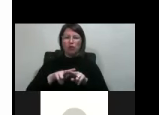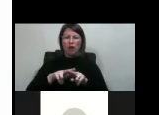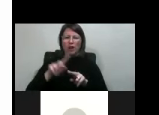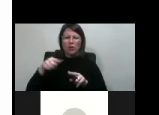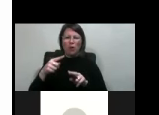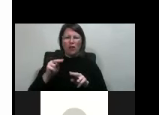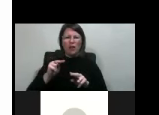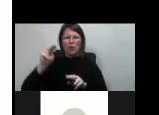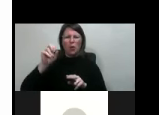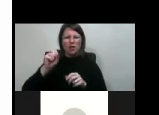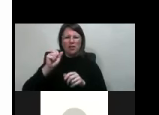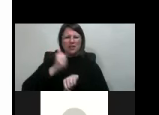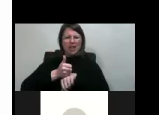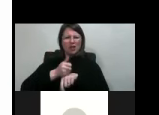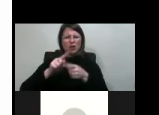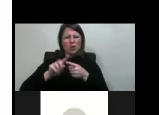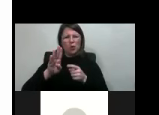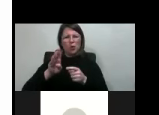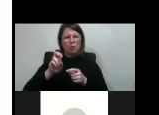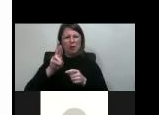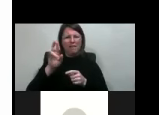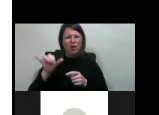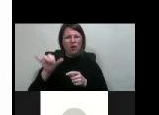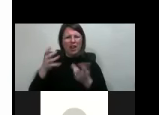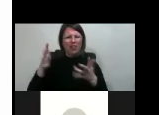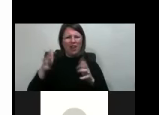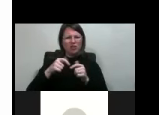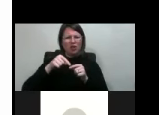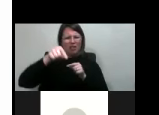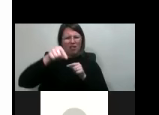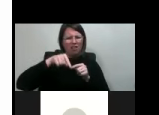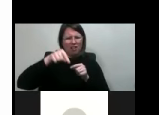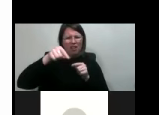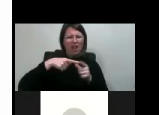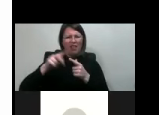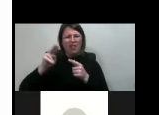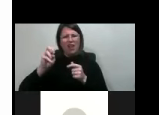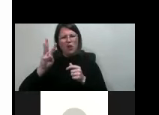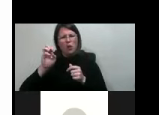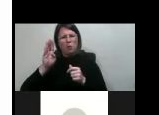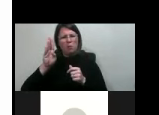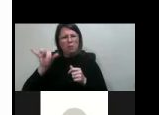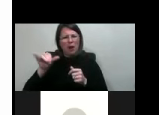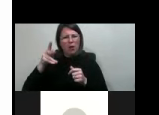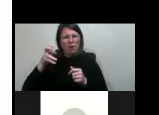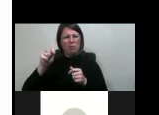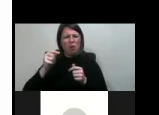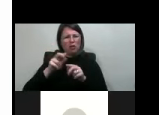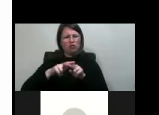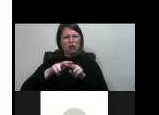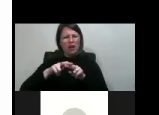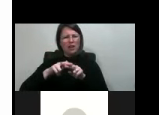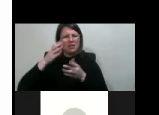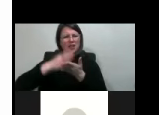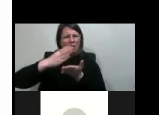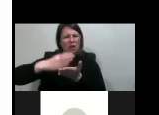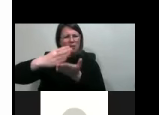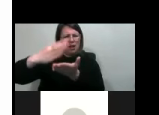Station to Beverly. And while at the same time running the Newburyport trains that make all of those stops between North Station and